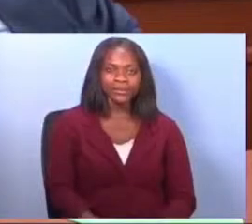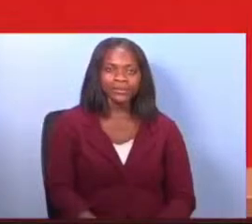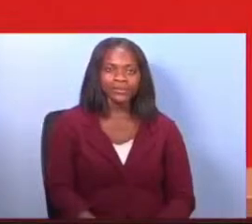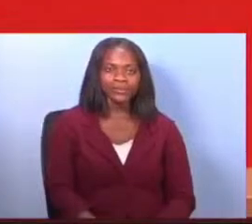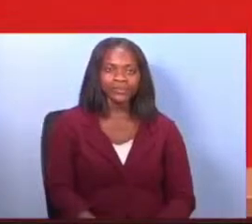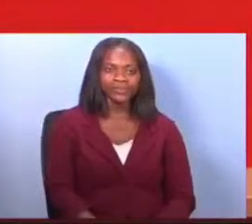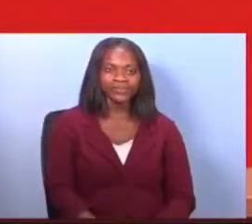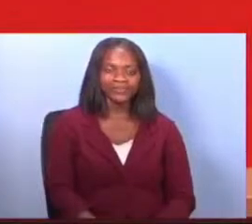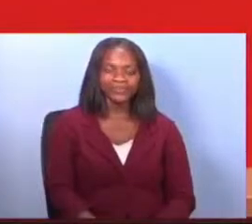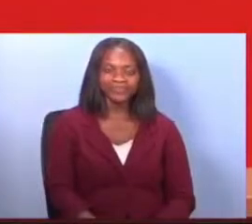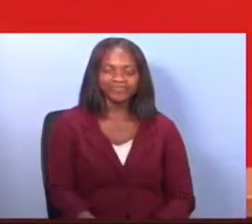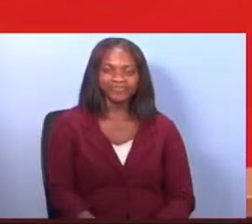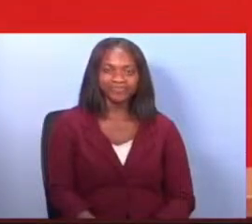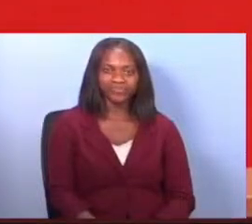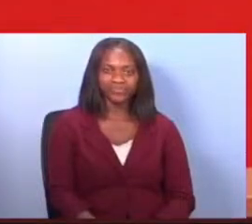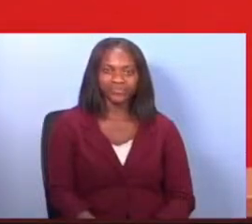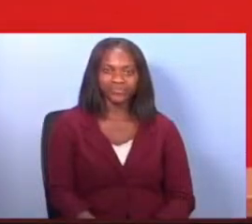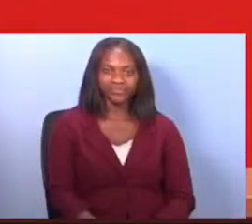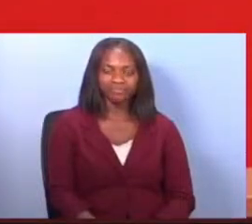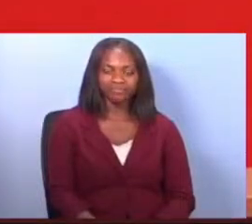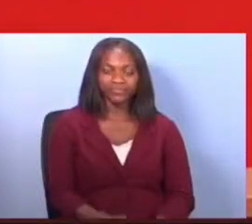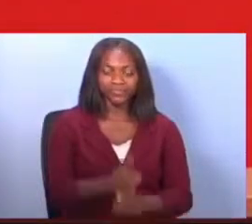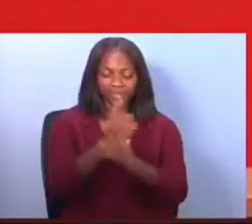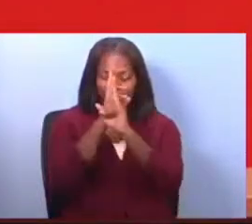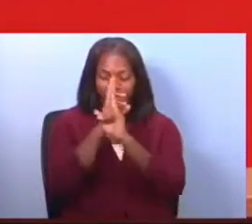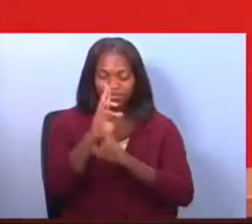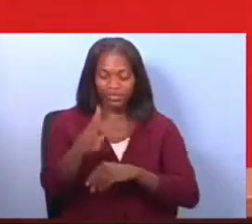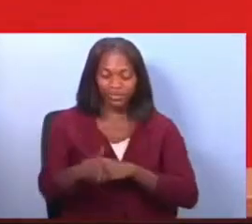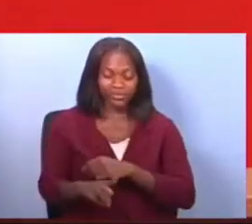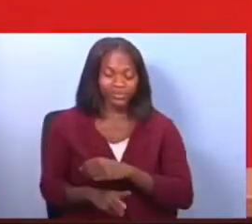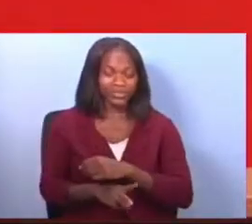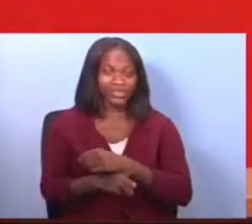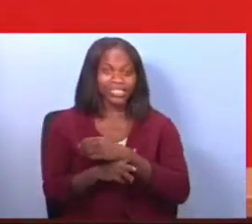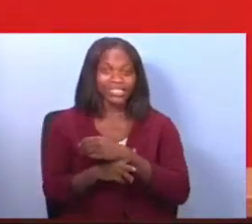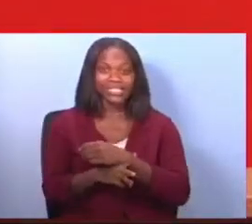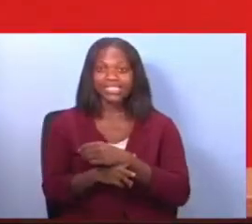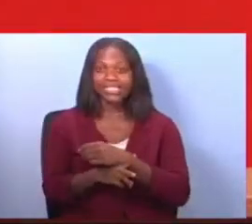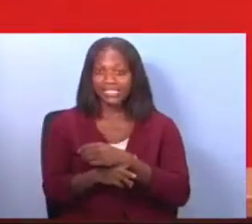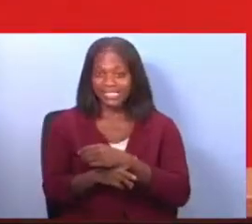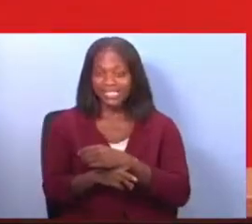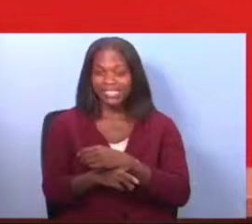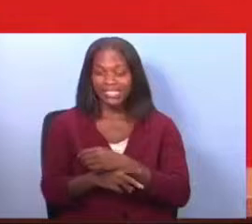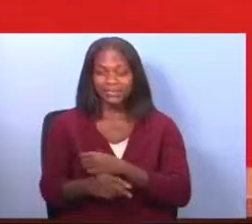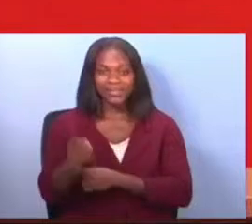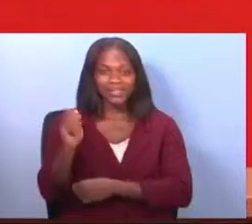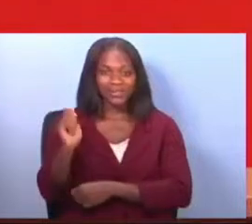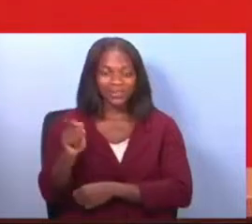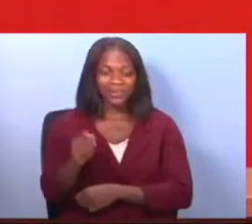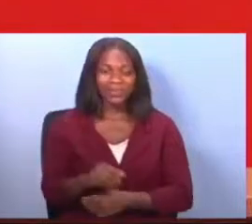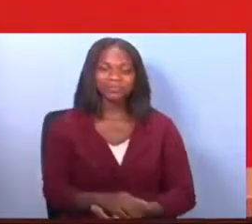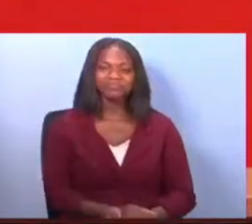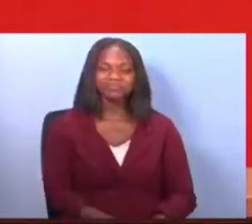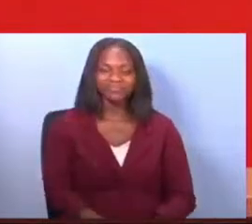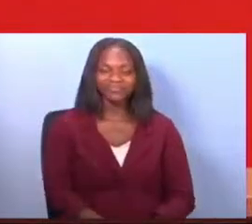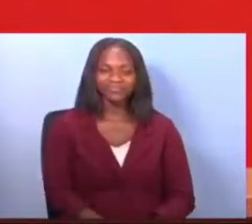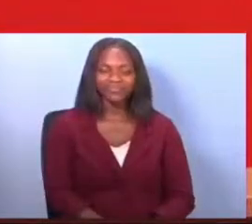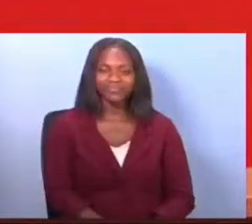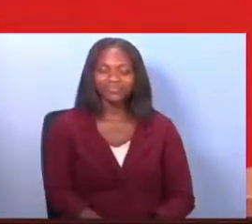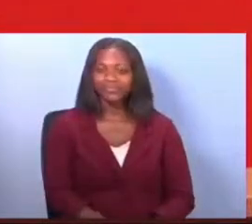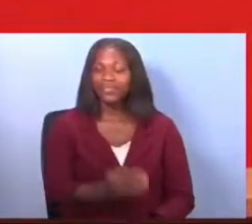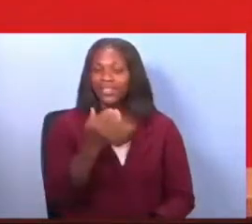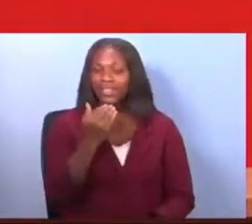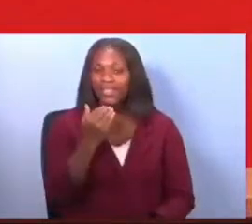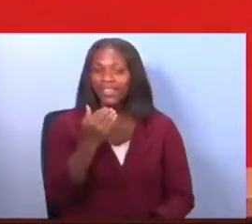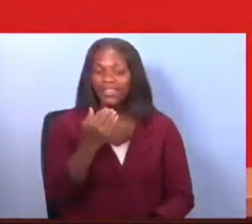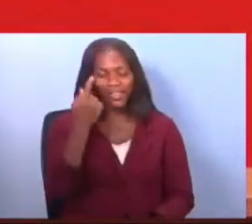So, Honourable Deputy Whip. Yeah, thank you, Mr. Speaker, for that opportunity.